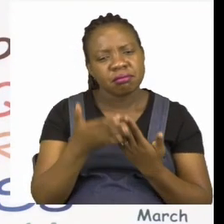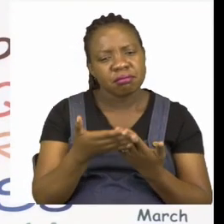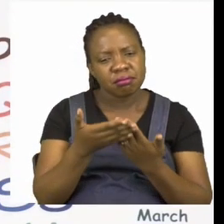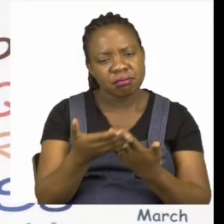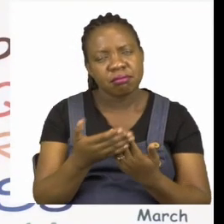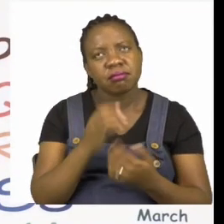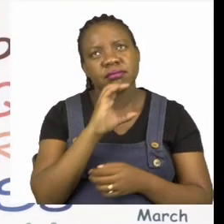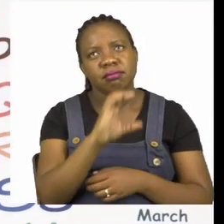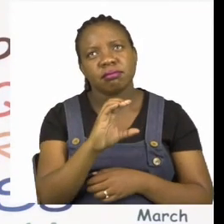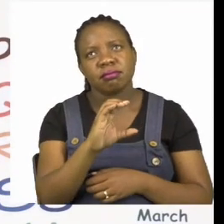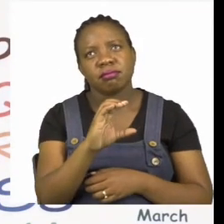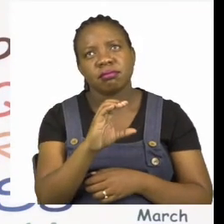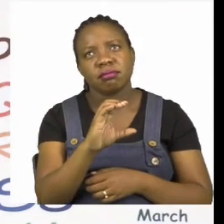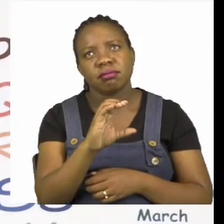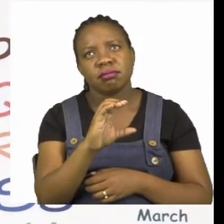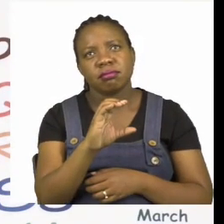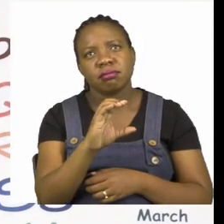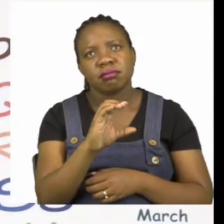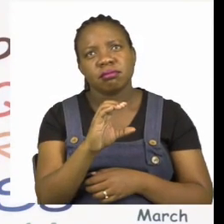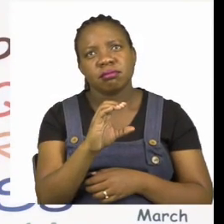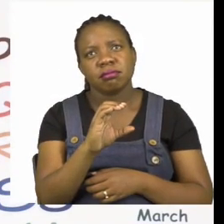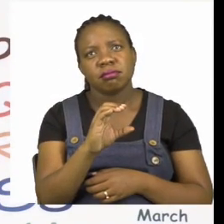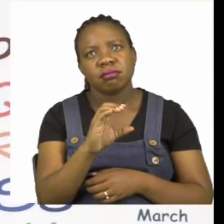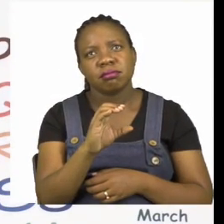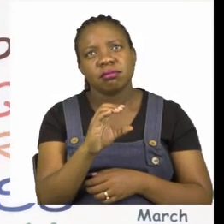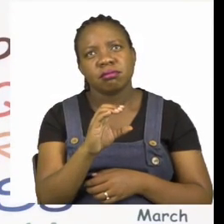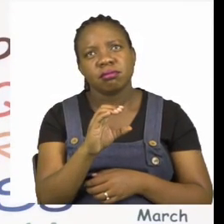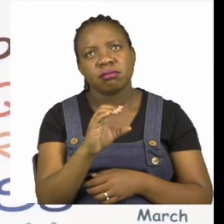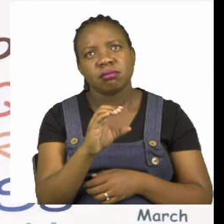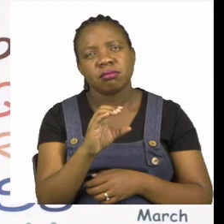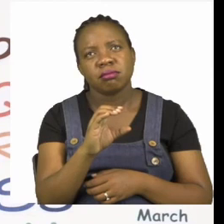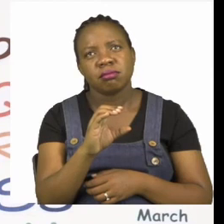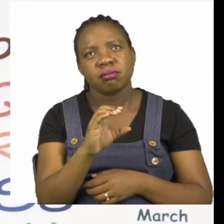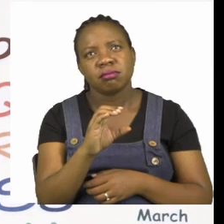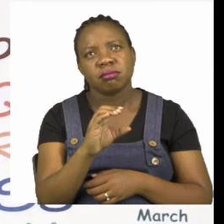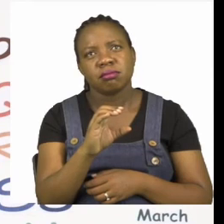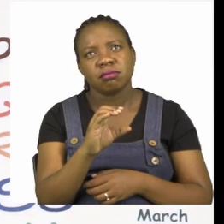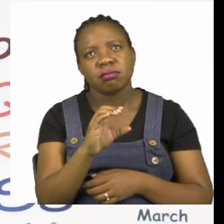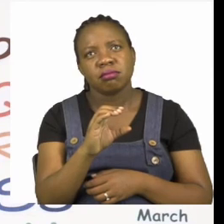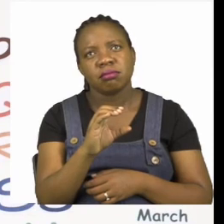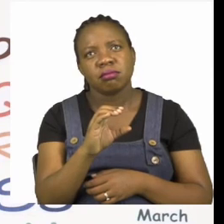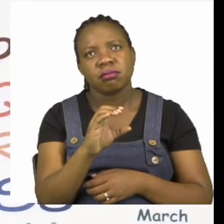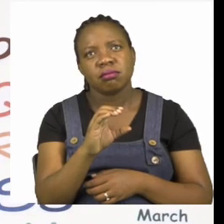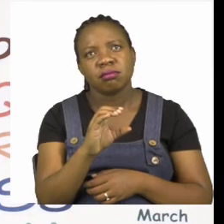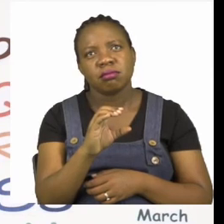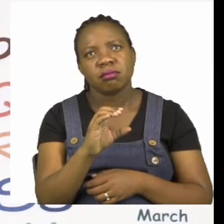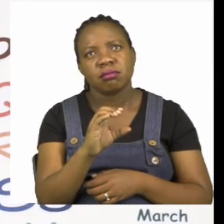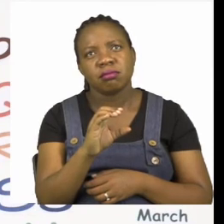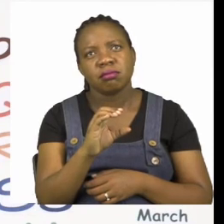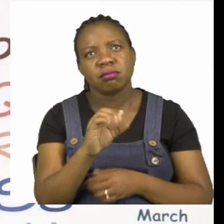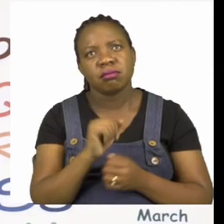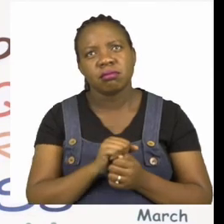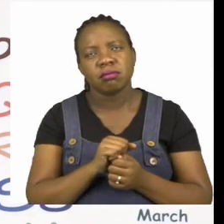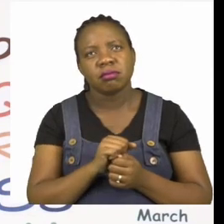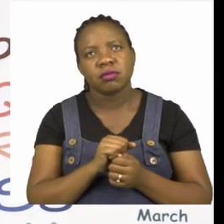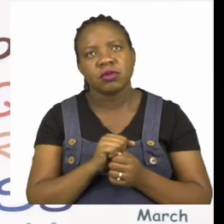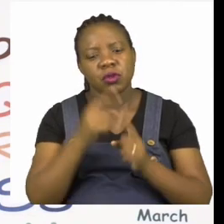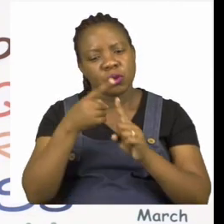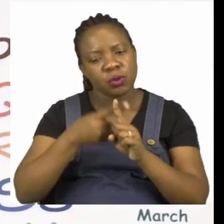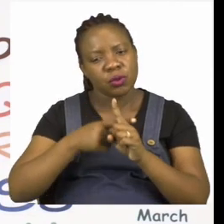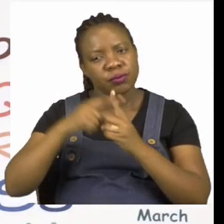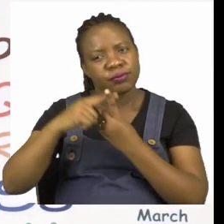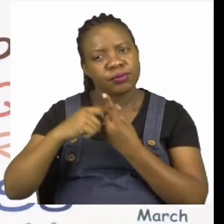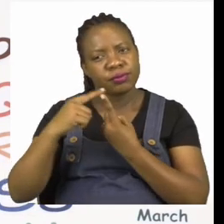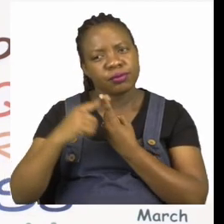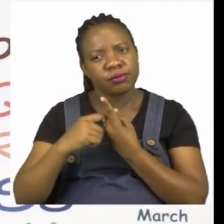can see, I also have it, and we are measuring the weight of our carrots.